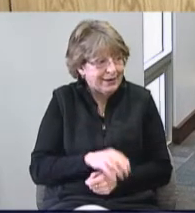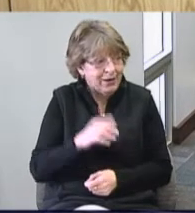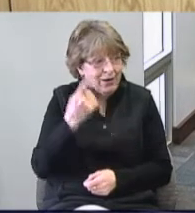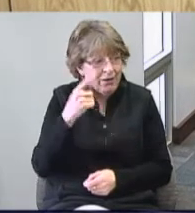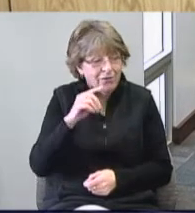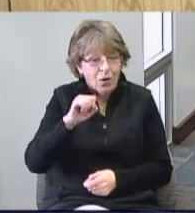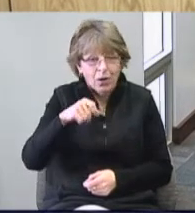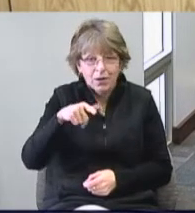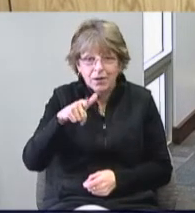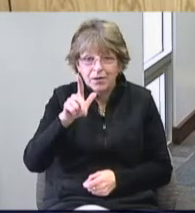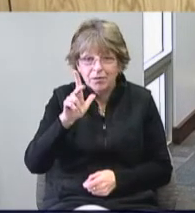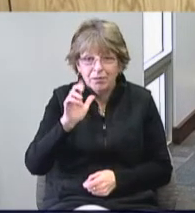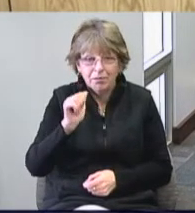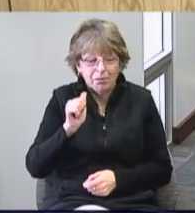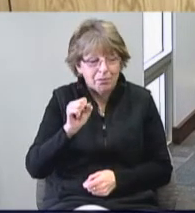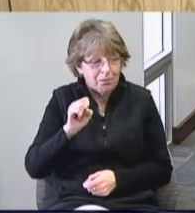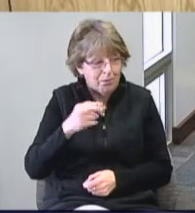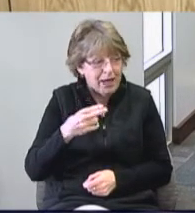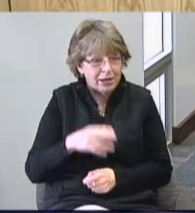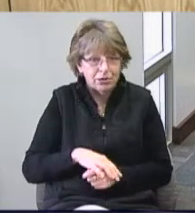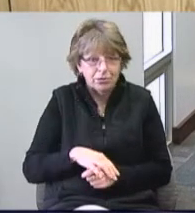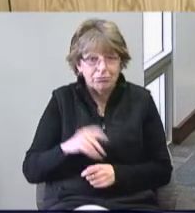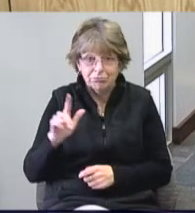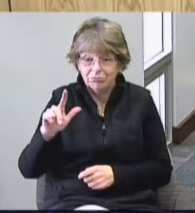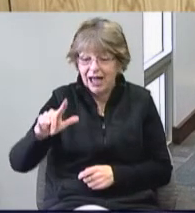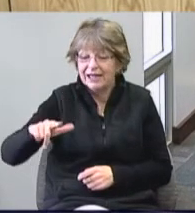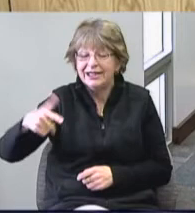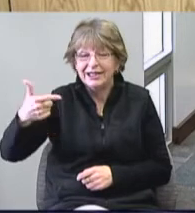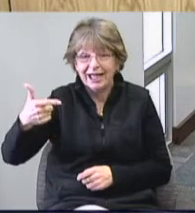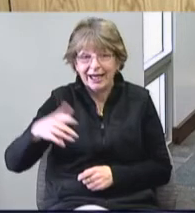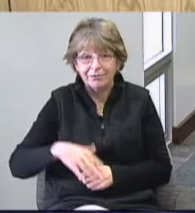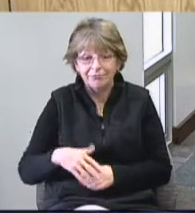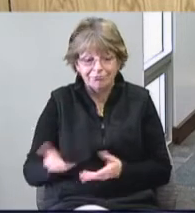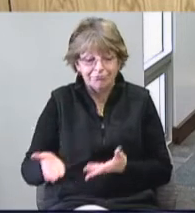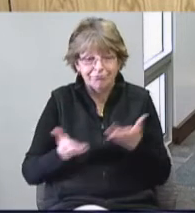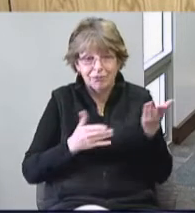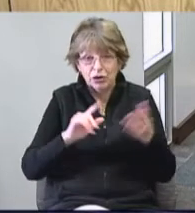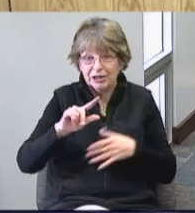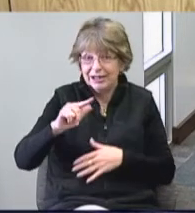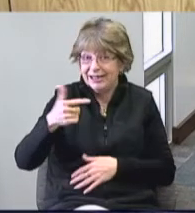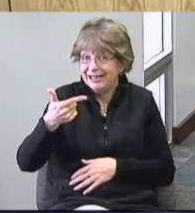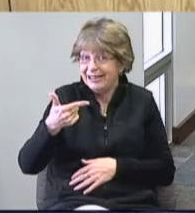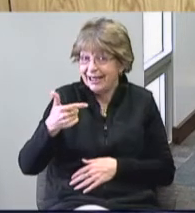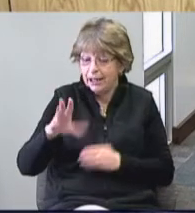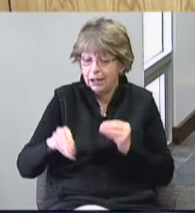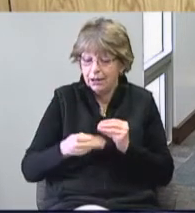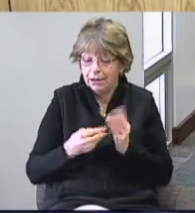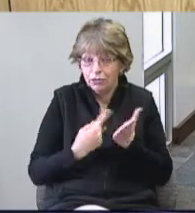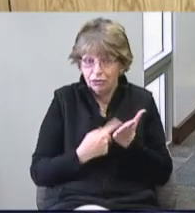The motion, is there a second? I'll second. We have a motion and second. Is there any further discussion?